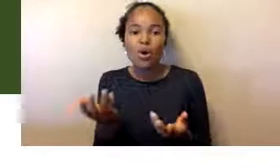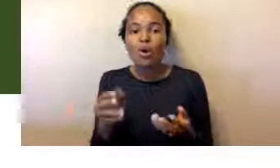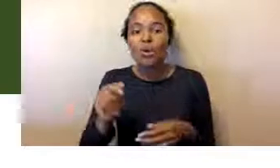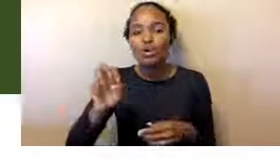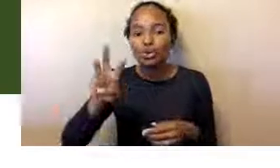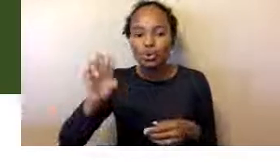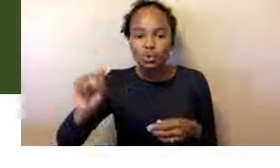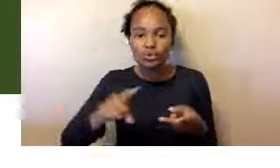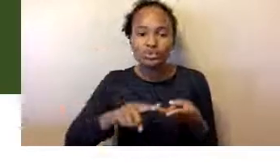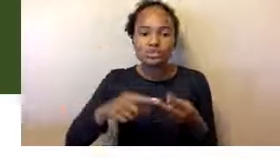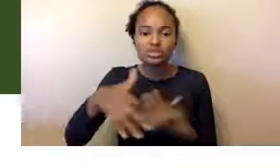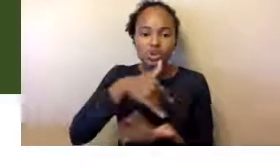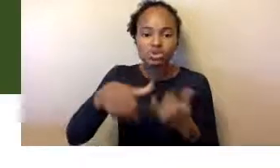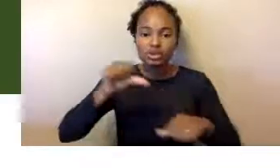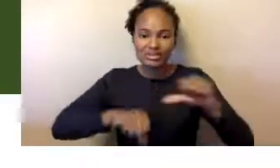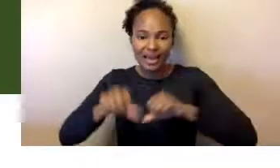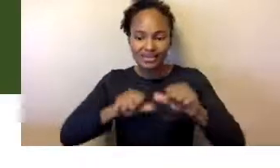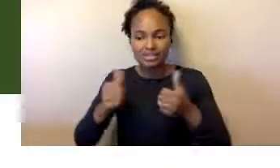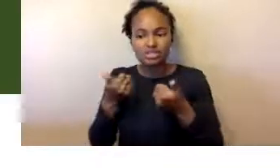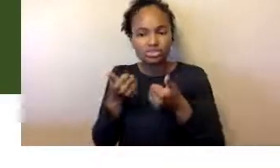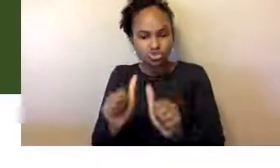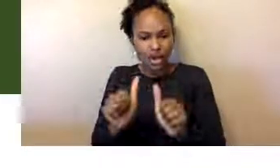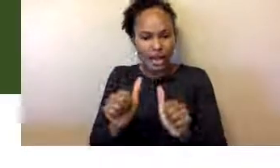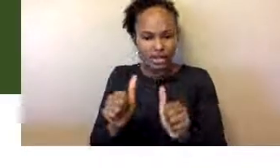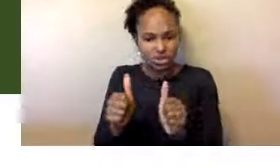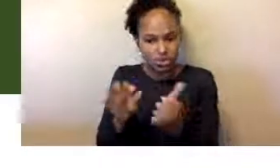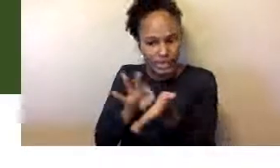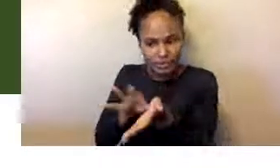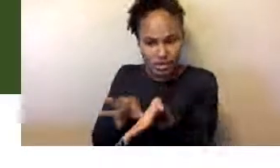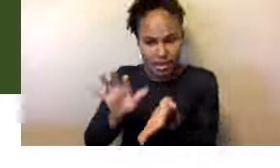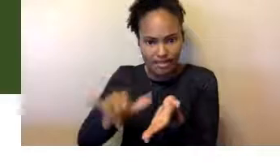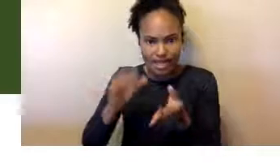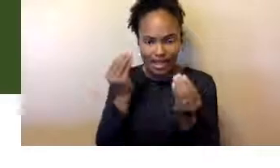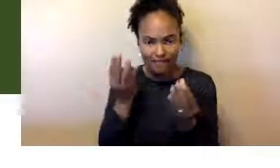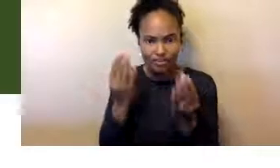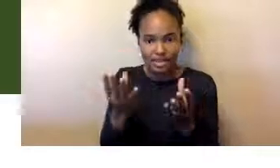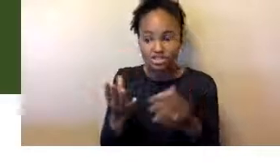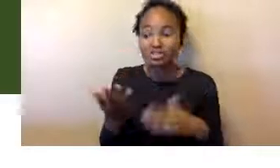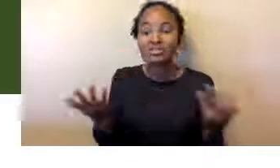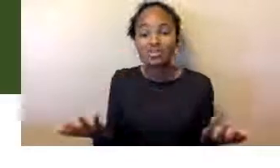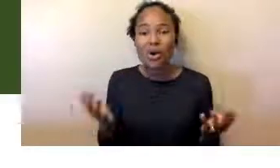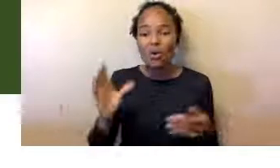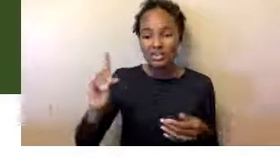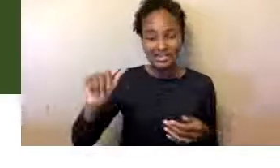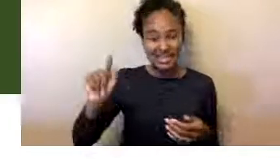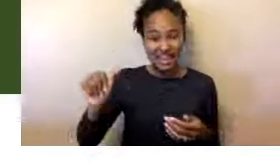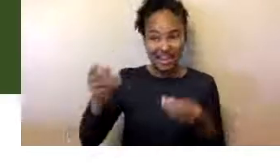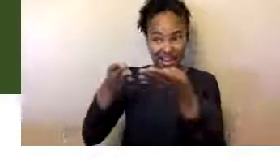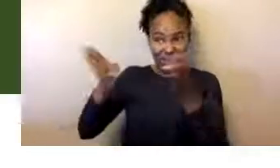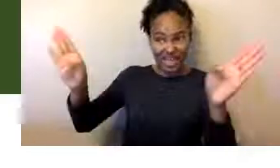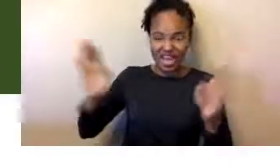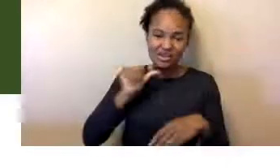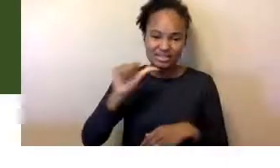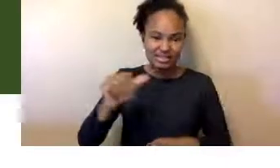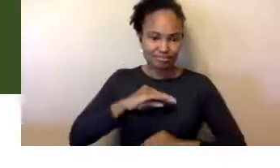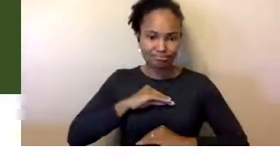try to keep track of that information. So the data itself is incomplete, and that's also one